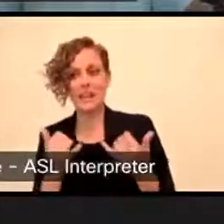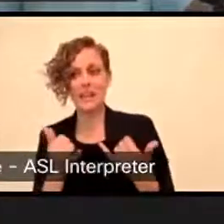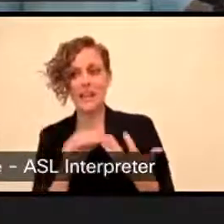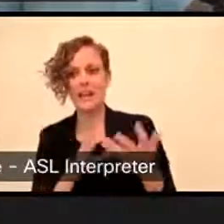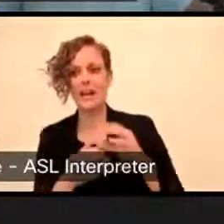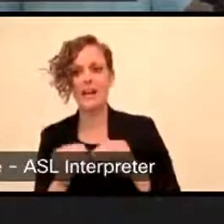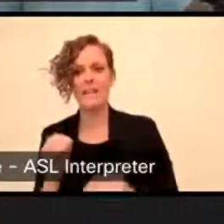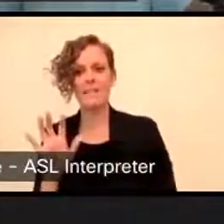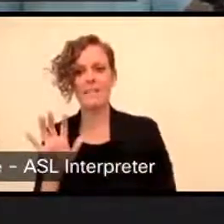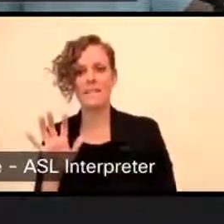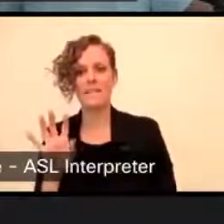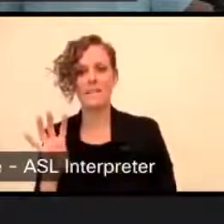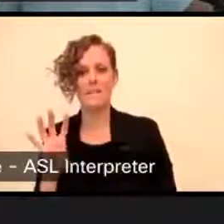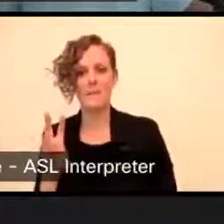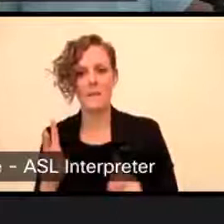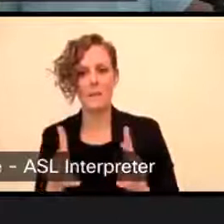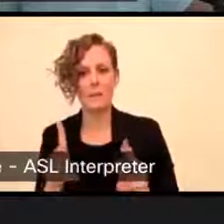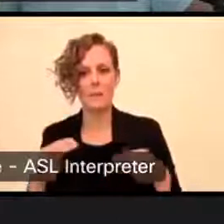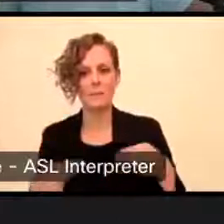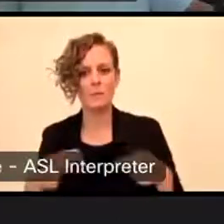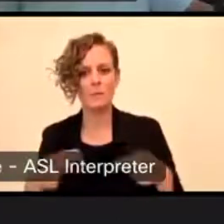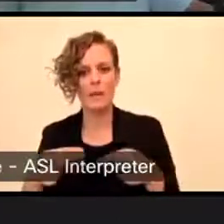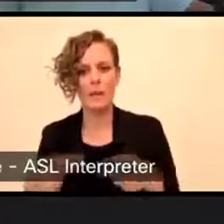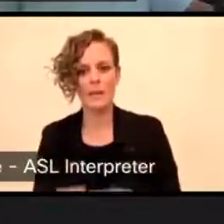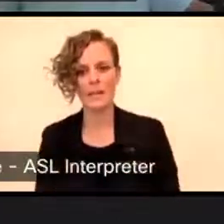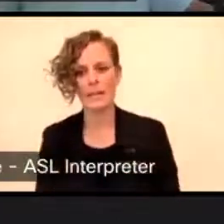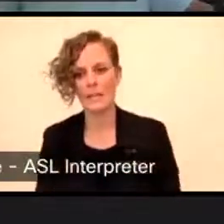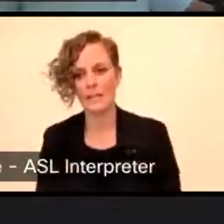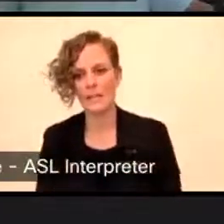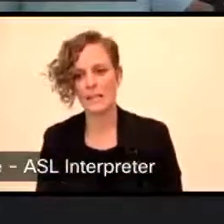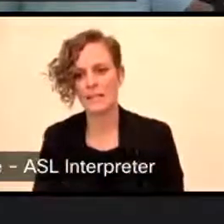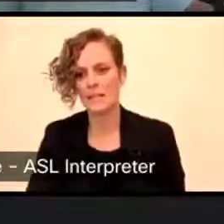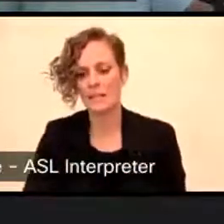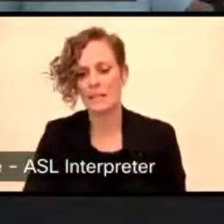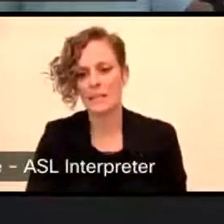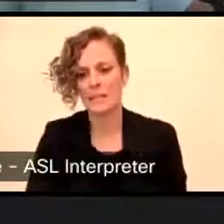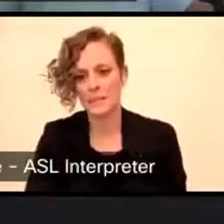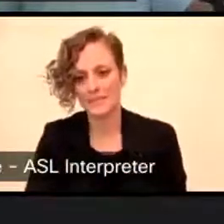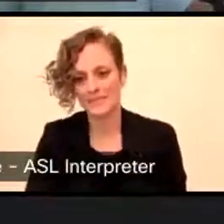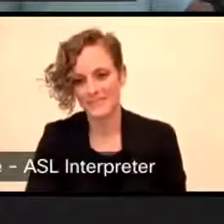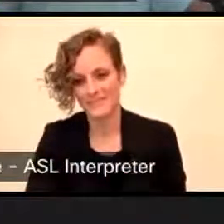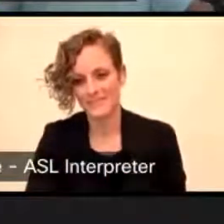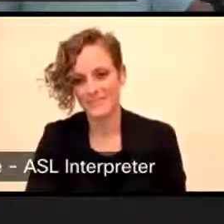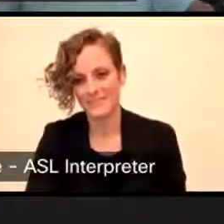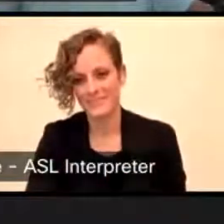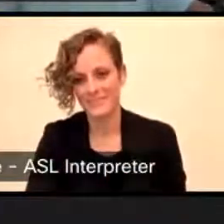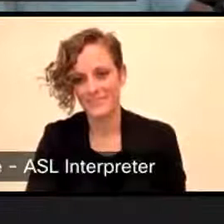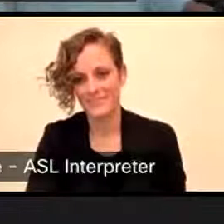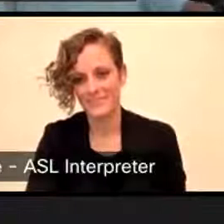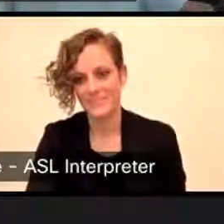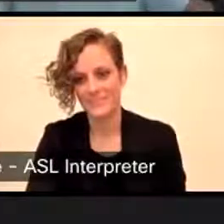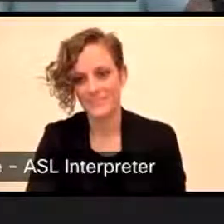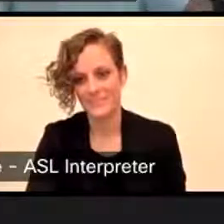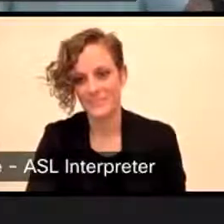Mine did that the other day and I couldn't figure out how to change it. So I just did the speaker with